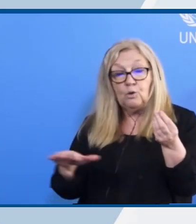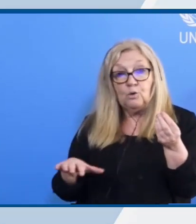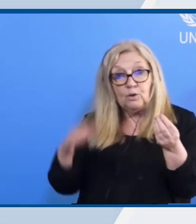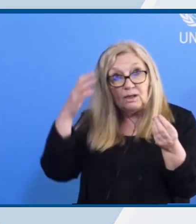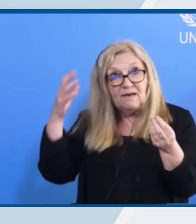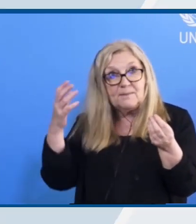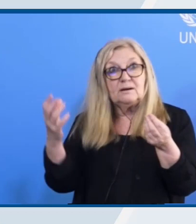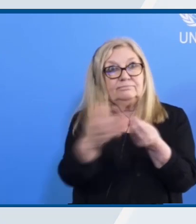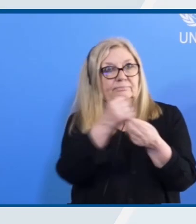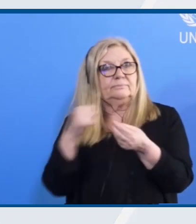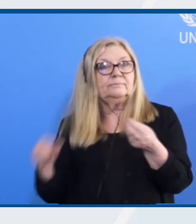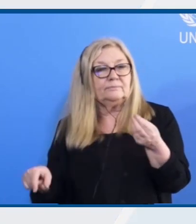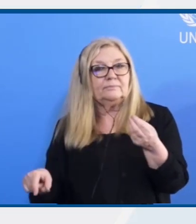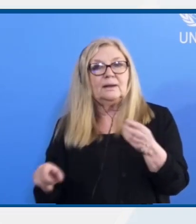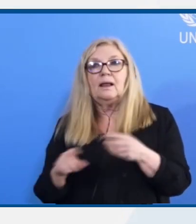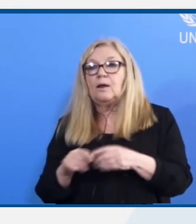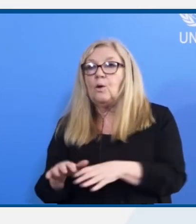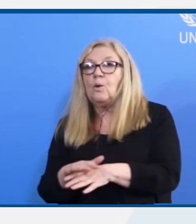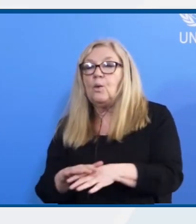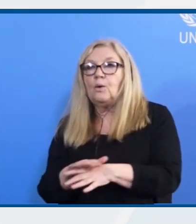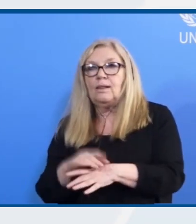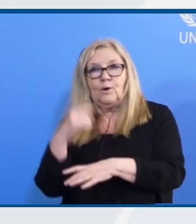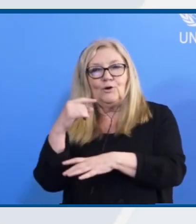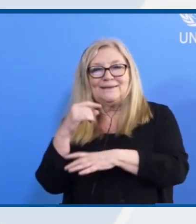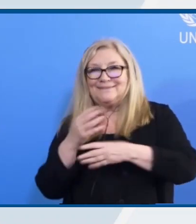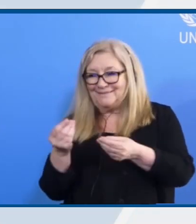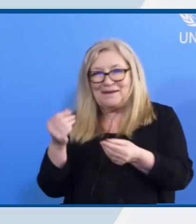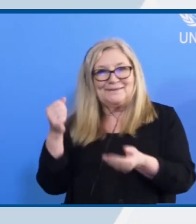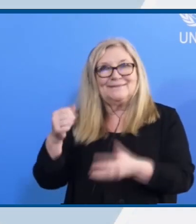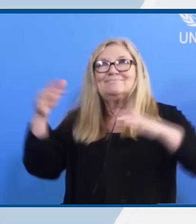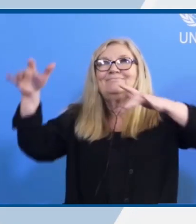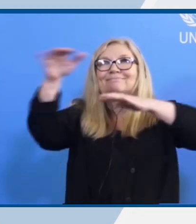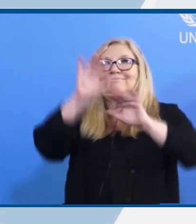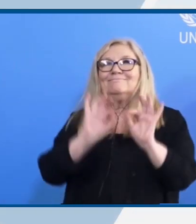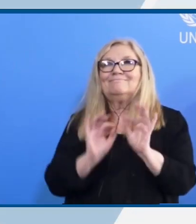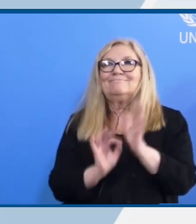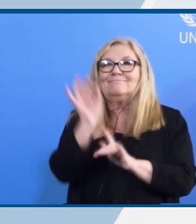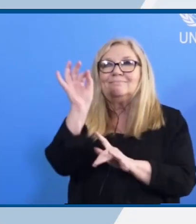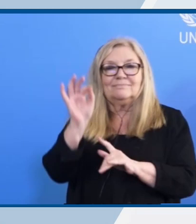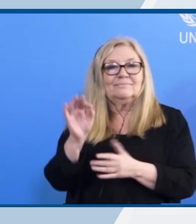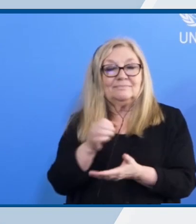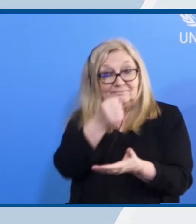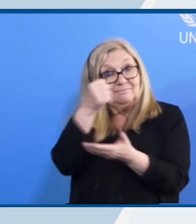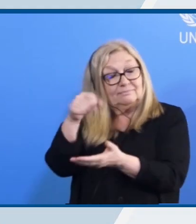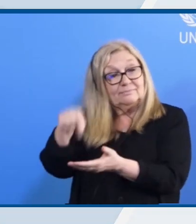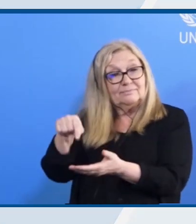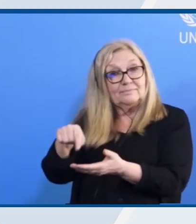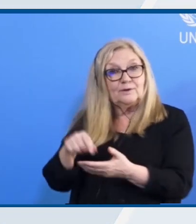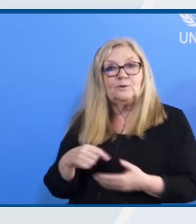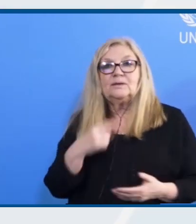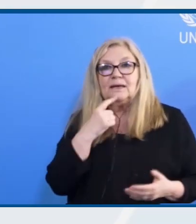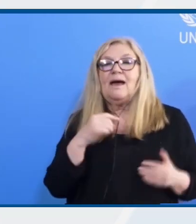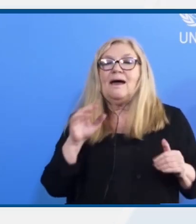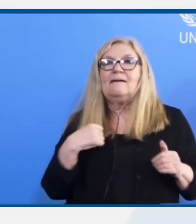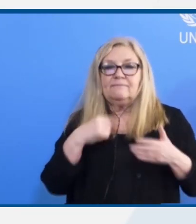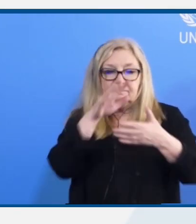instance, setting up a local green fund or investing in scaling up adaptation. Now, in which case, you put clear performance metrics for